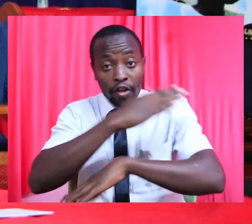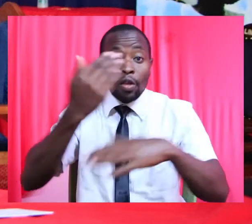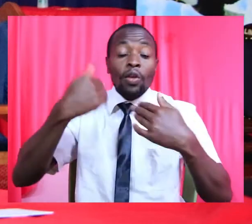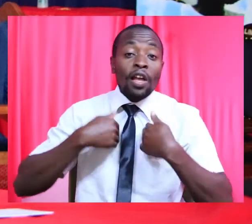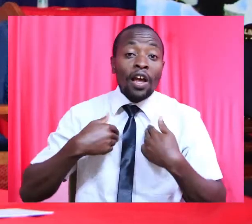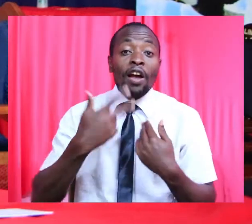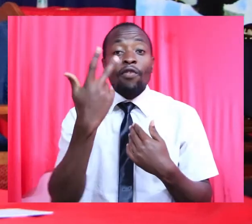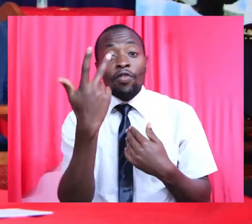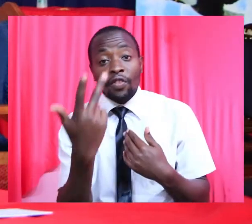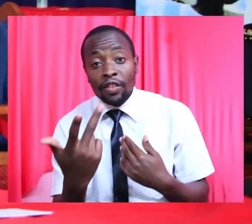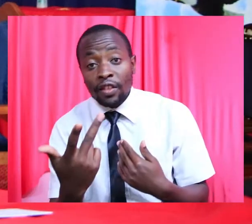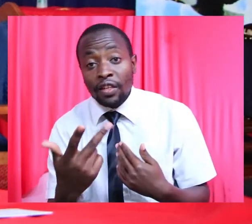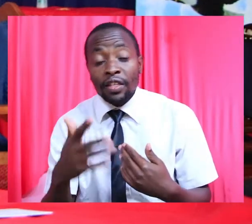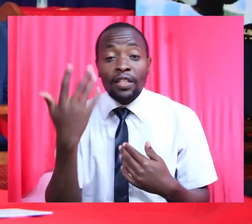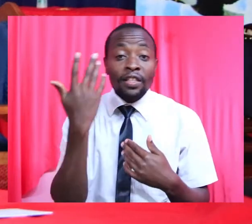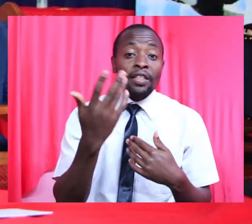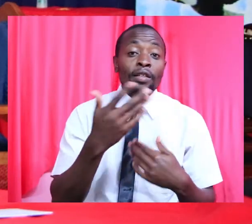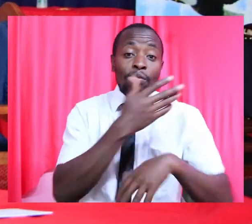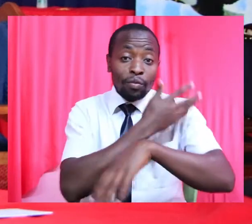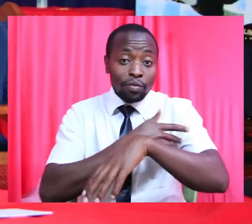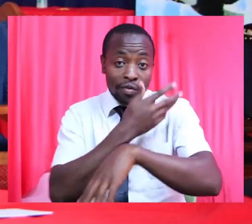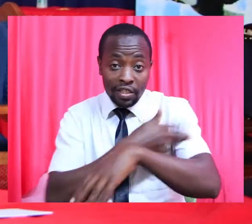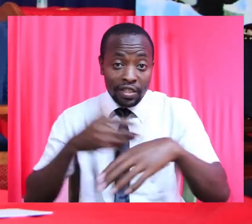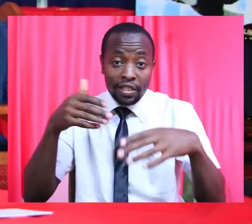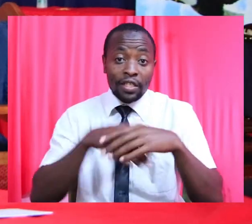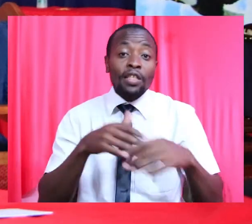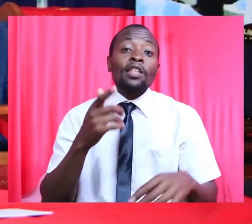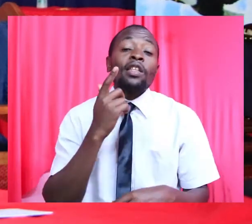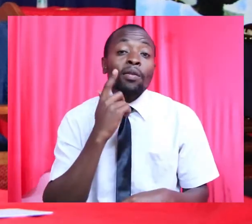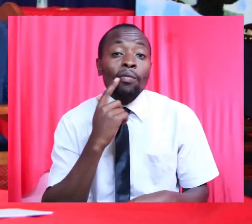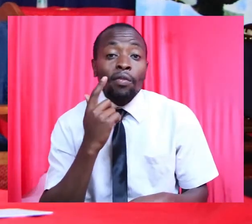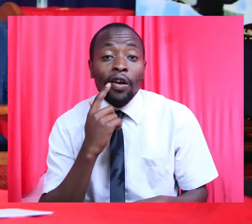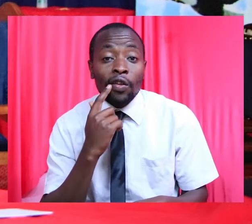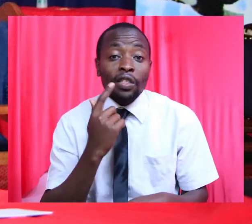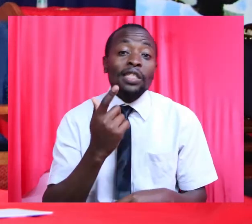three ribs within its mouth between the teeth.